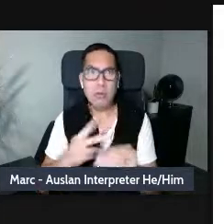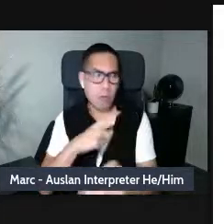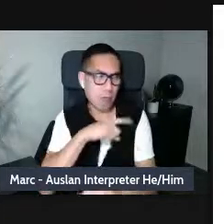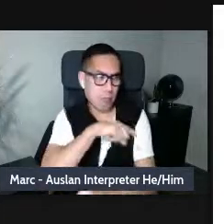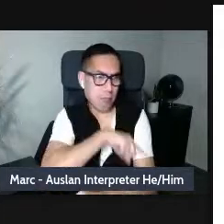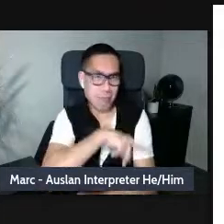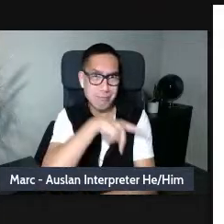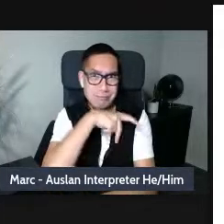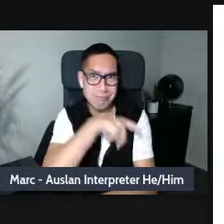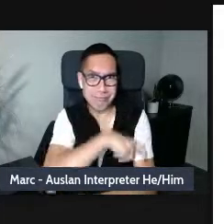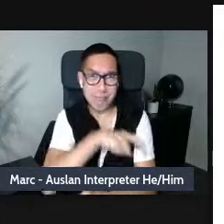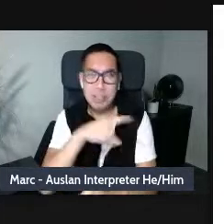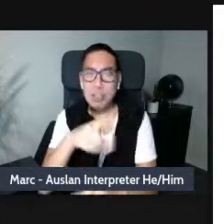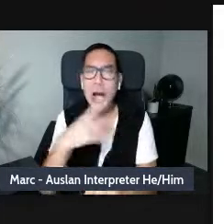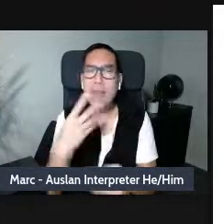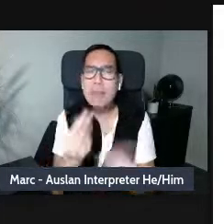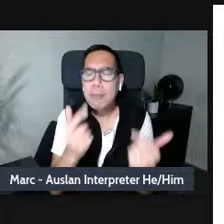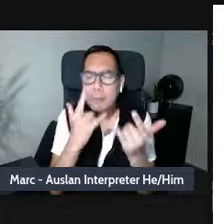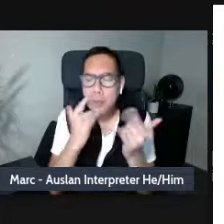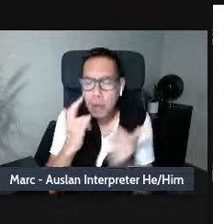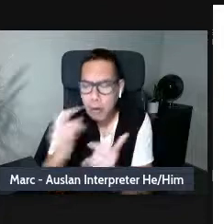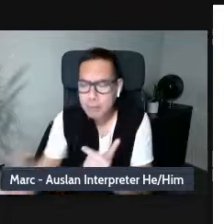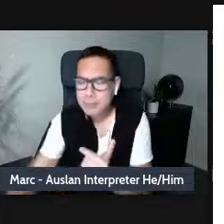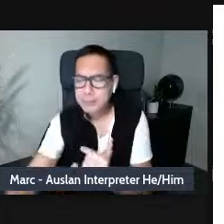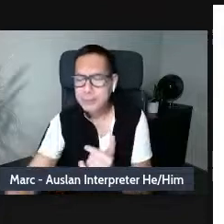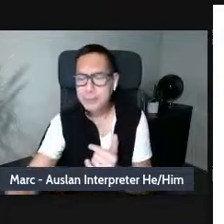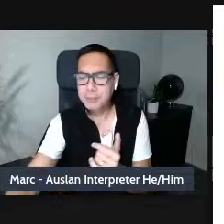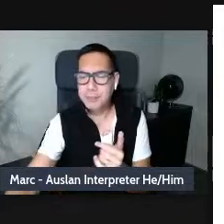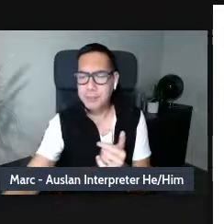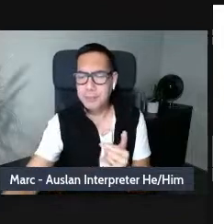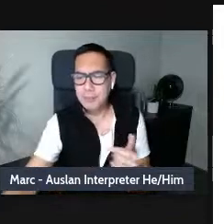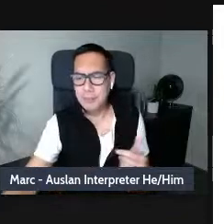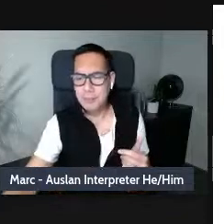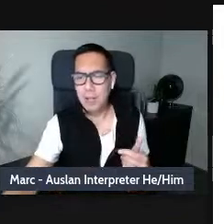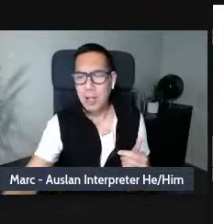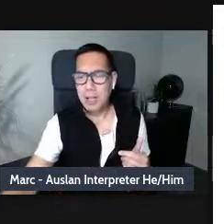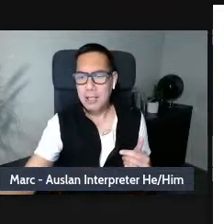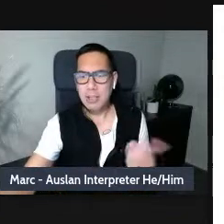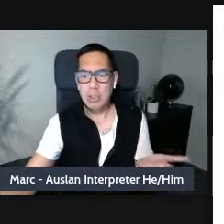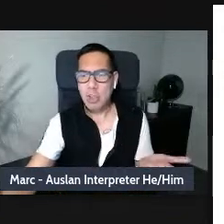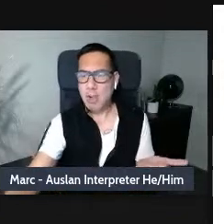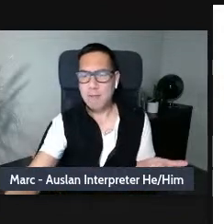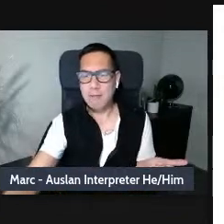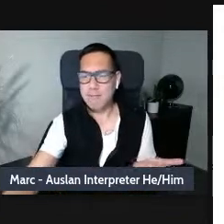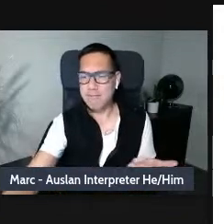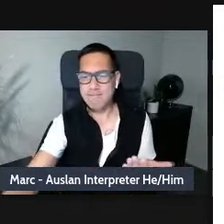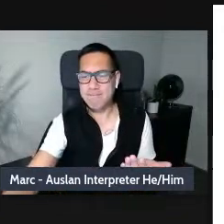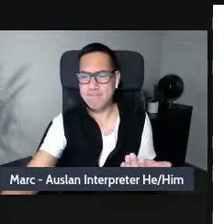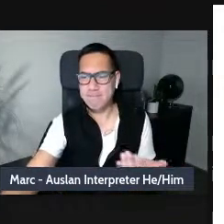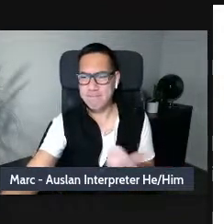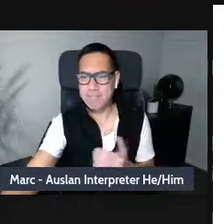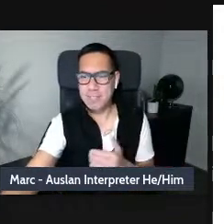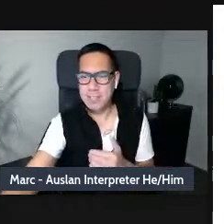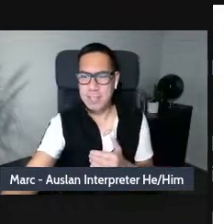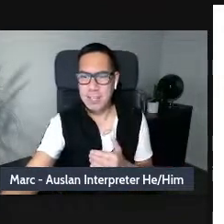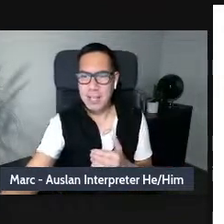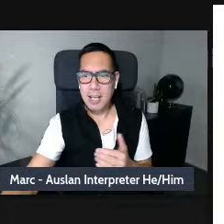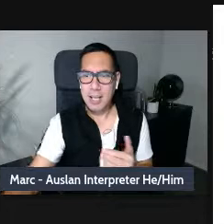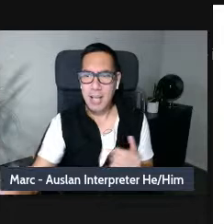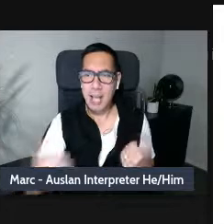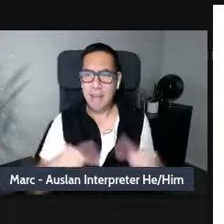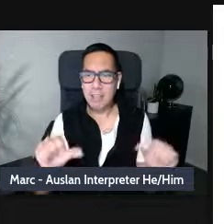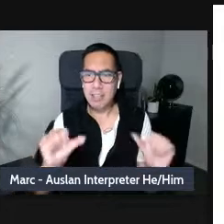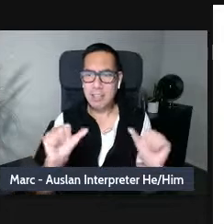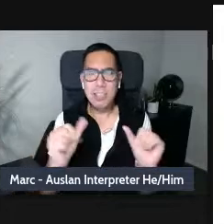of the glyceryl trinitrate, which haven't been found to be effective. And we've got some experimental data showing that